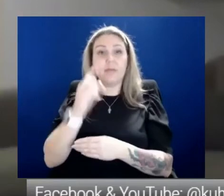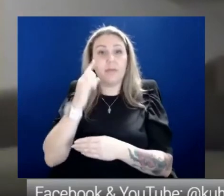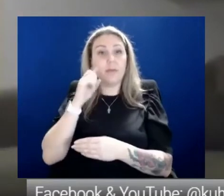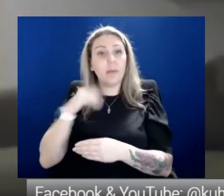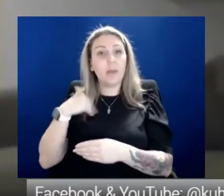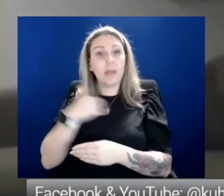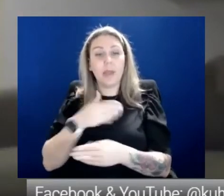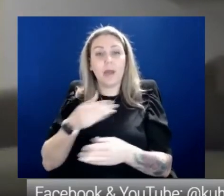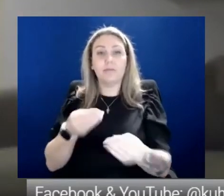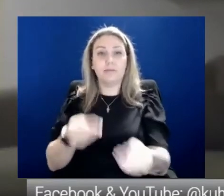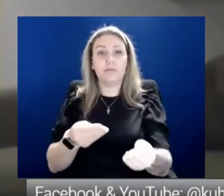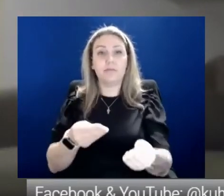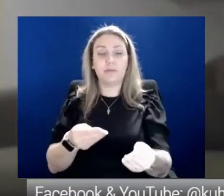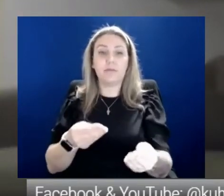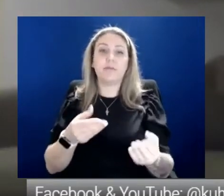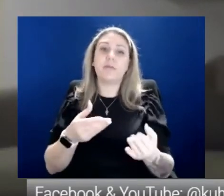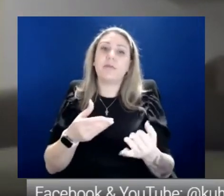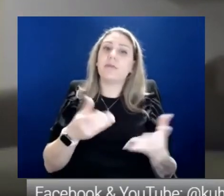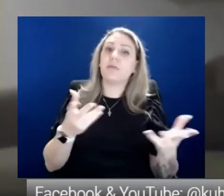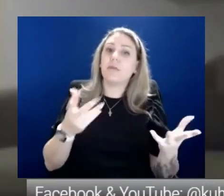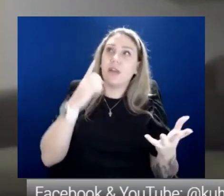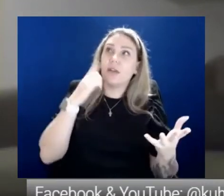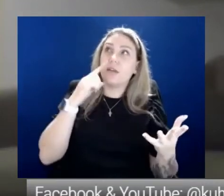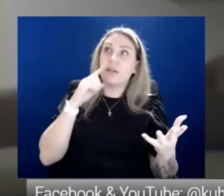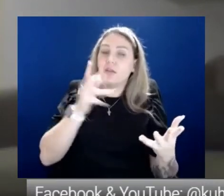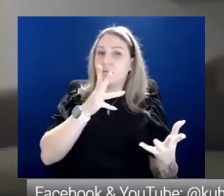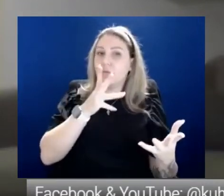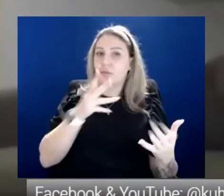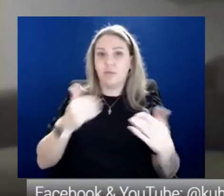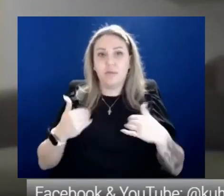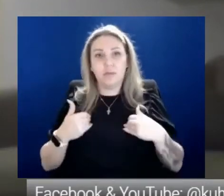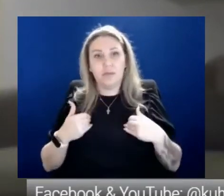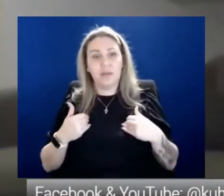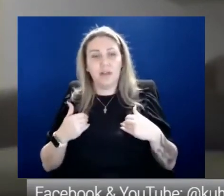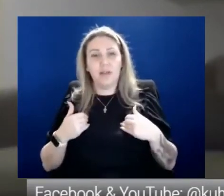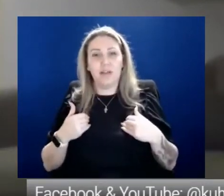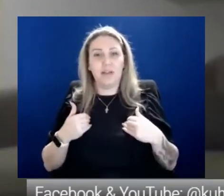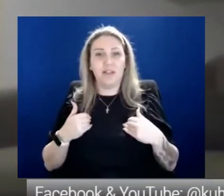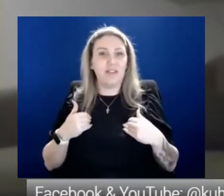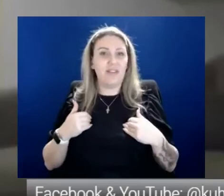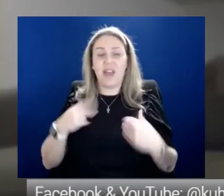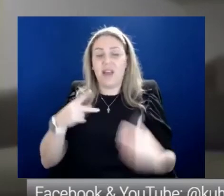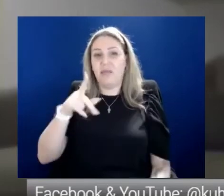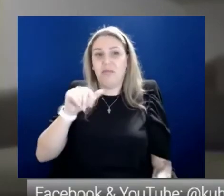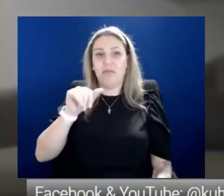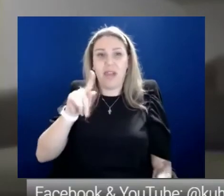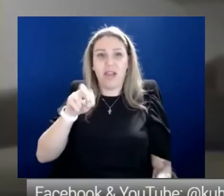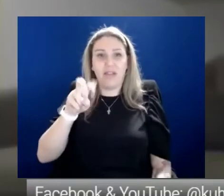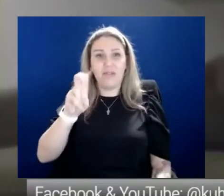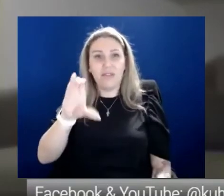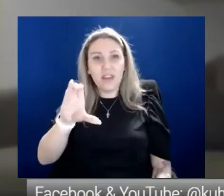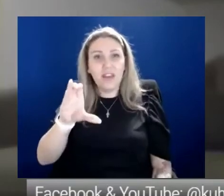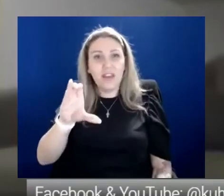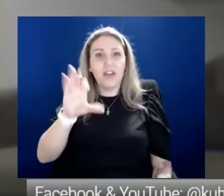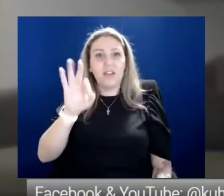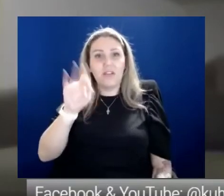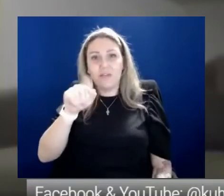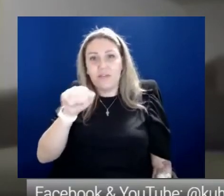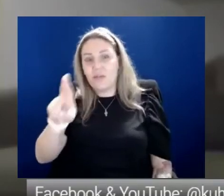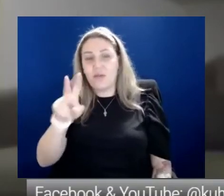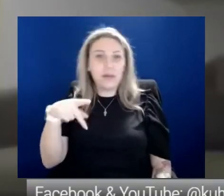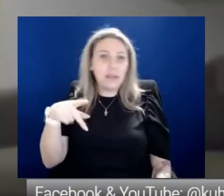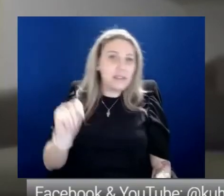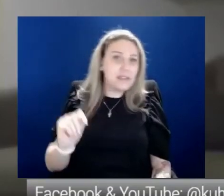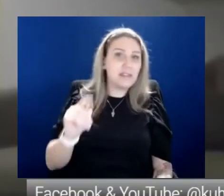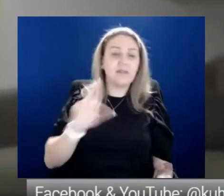breastfeeding, for moms with pelvic floor PT and chiropractor. There's a whole